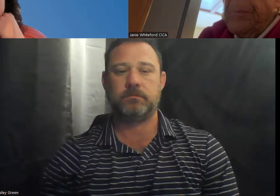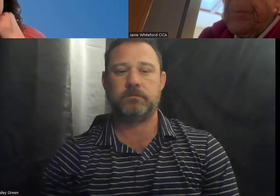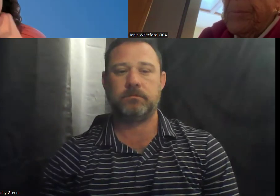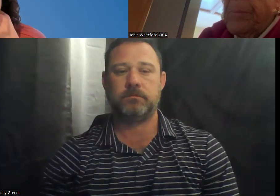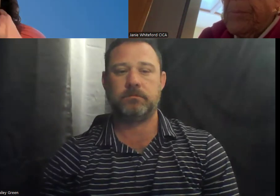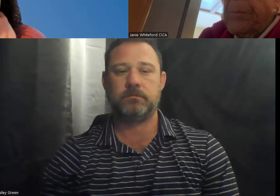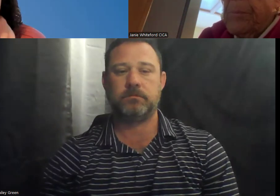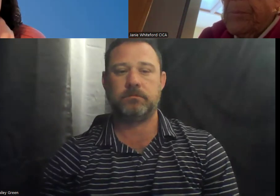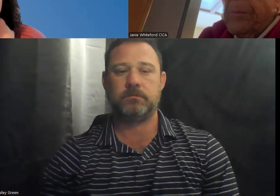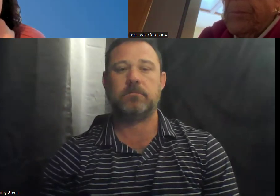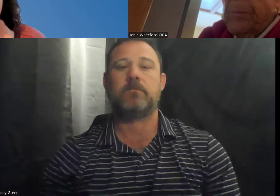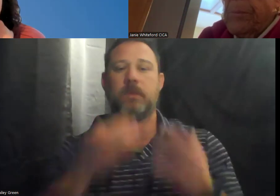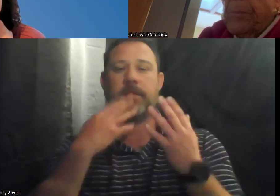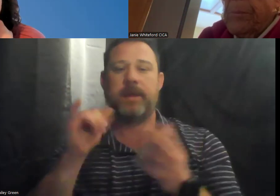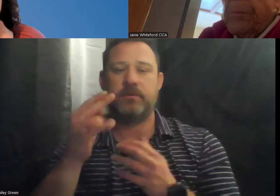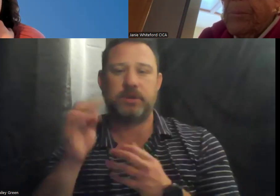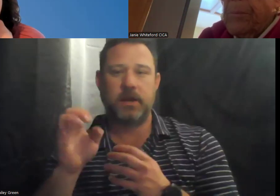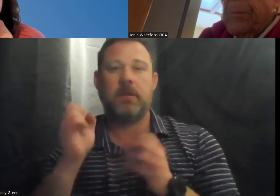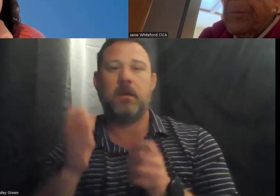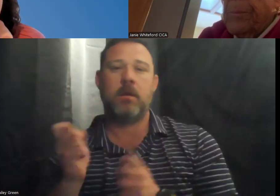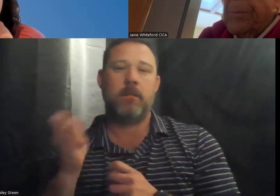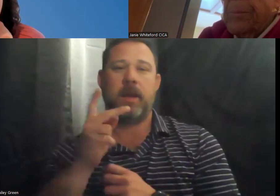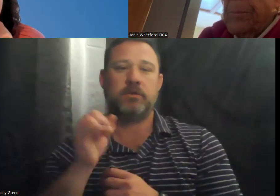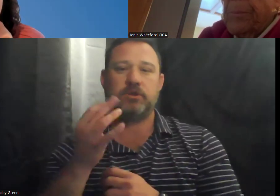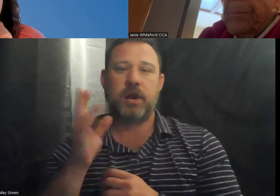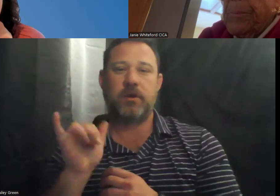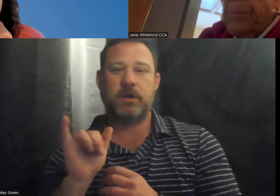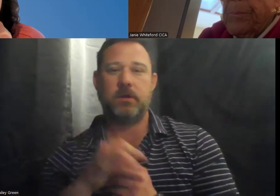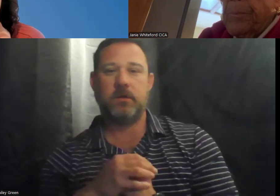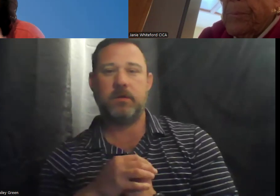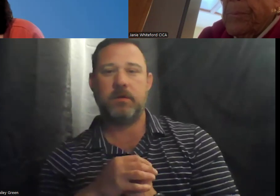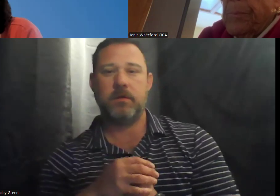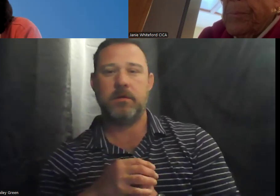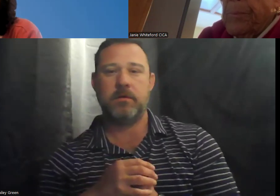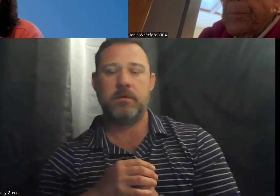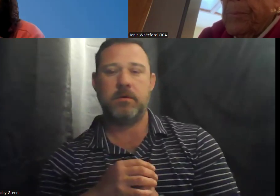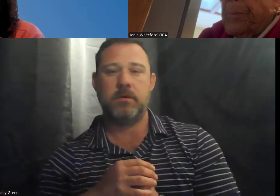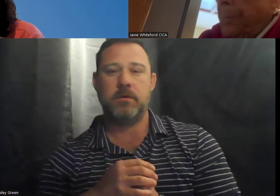Thank you so much, Janie. I'm going to turn it back over to Sherry.